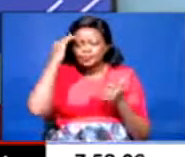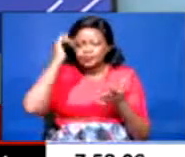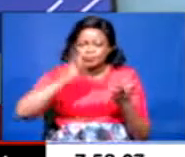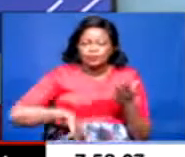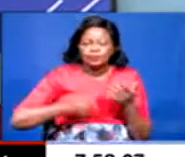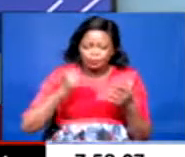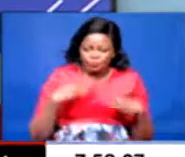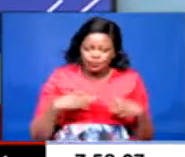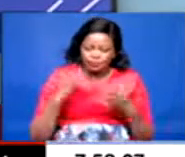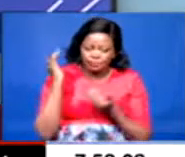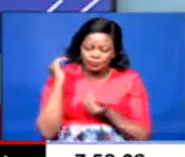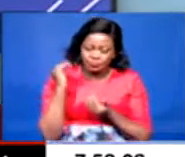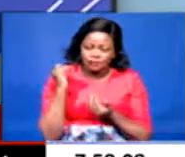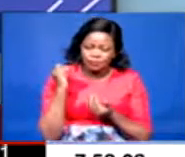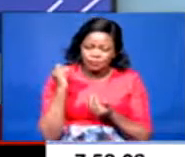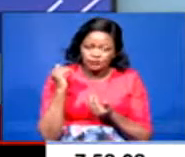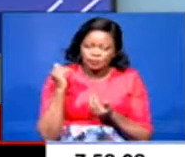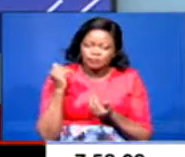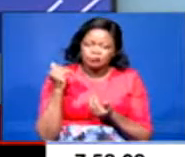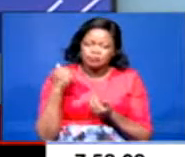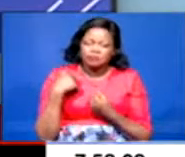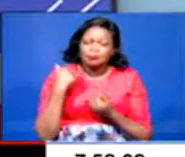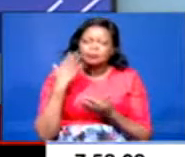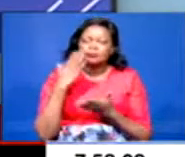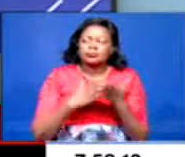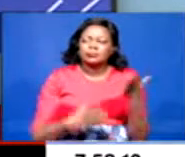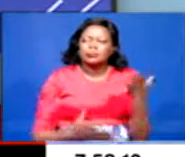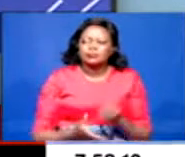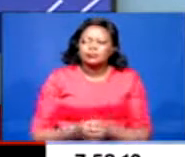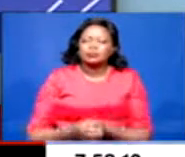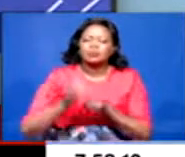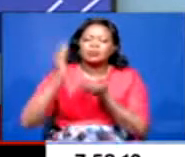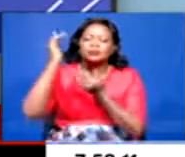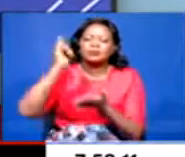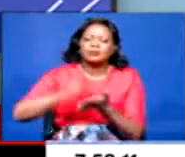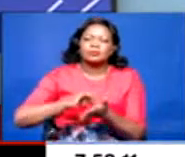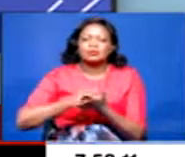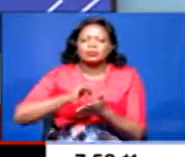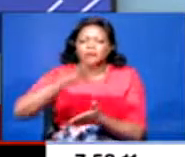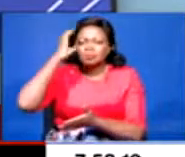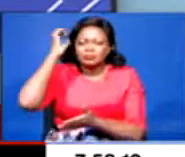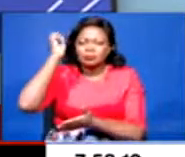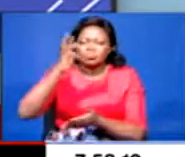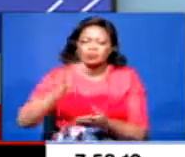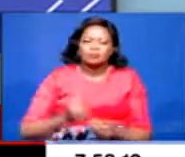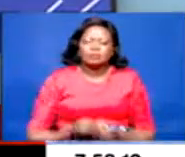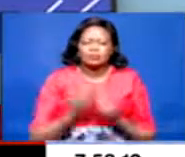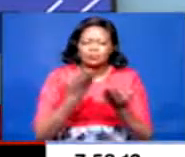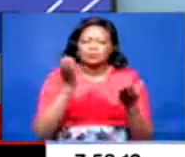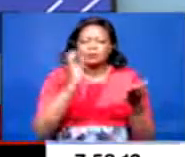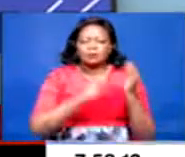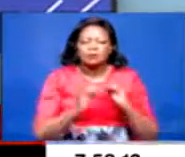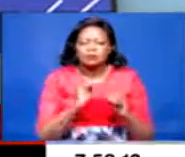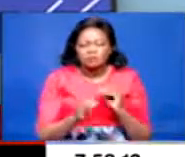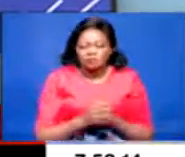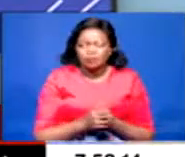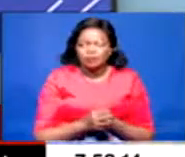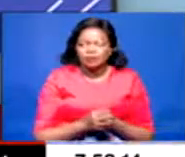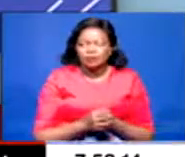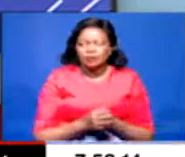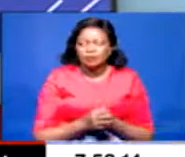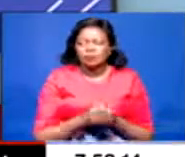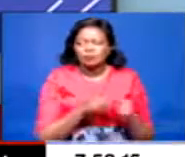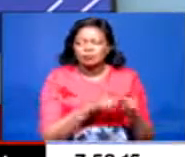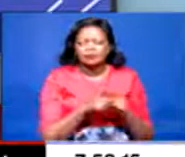expect. I tend to have some hope that Chebukati is going to deliver this election, as Joy has said